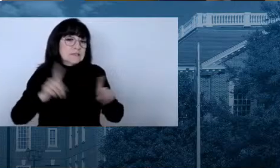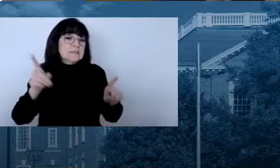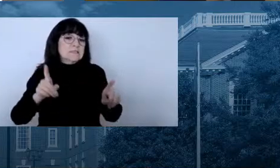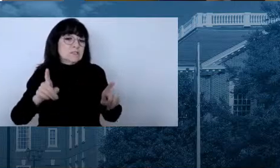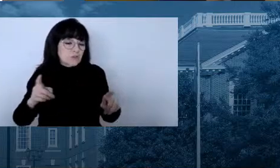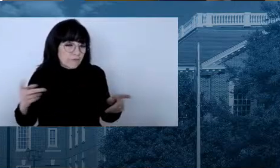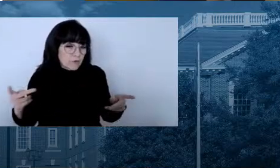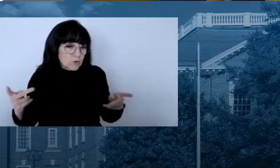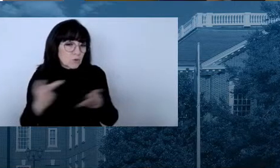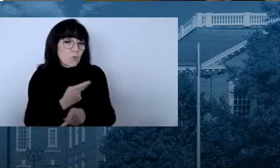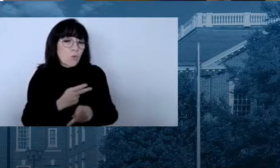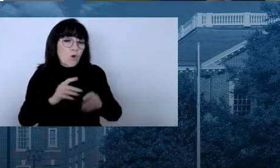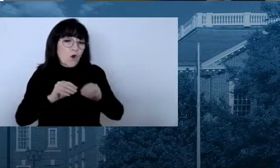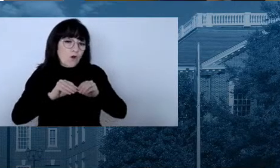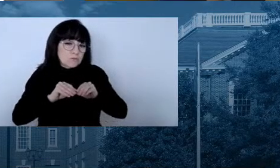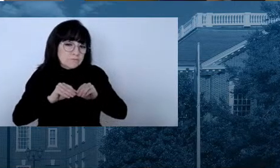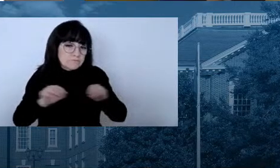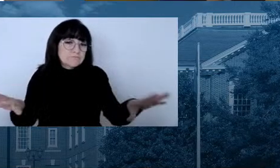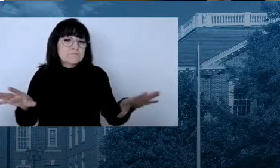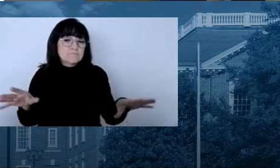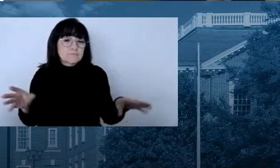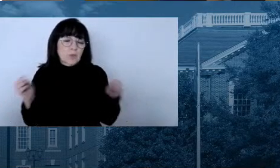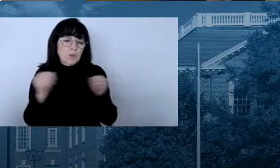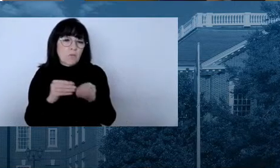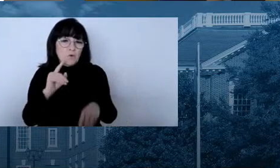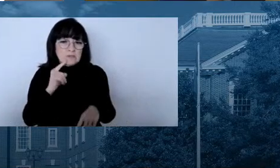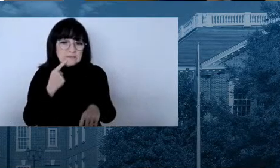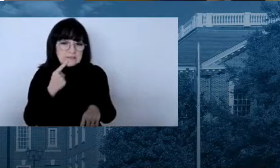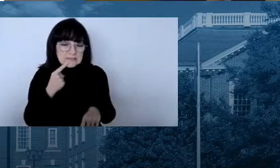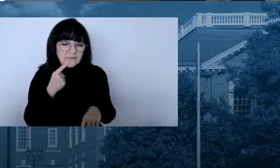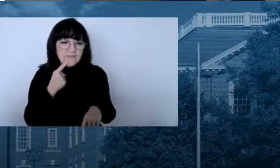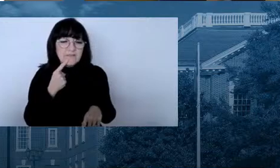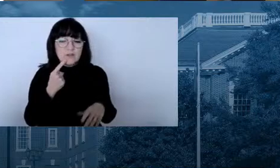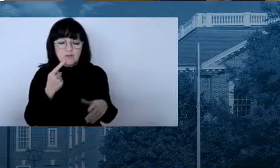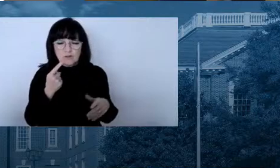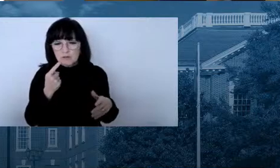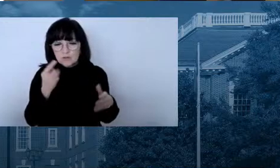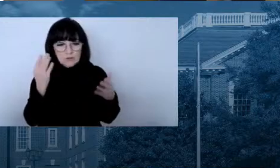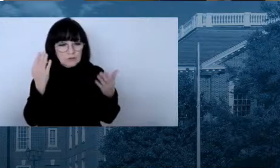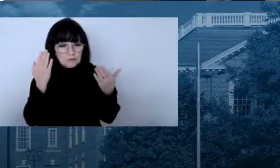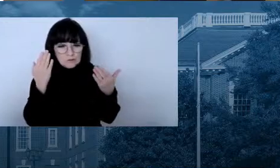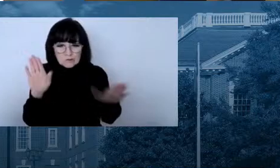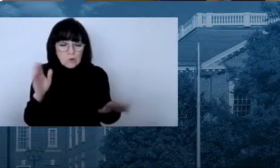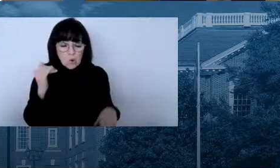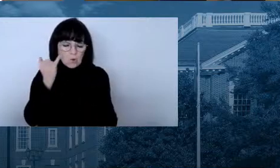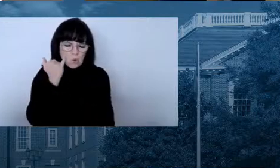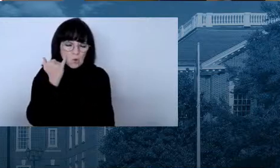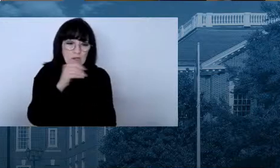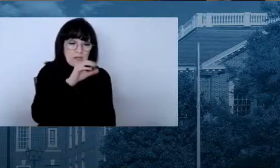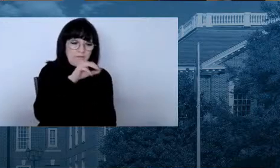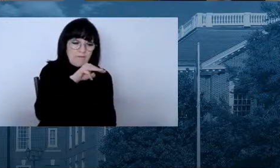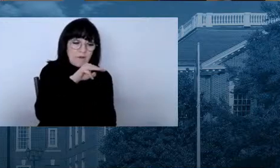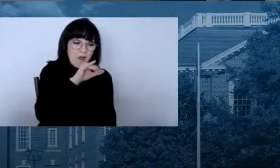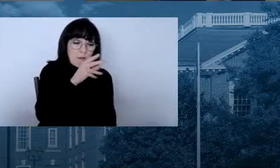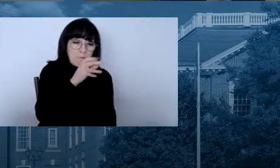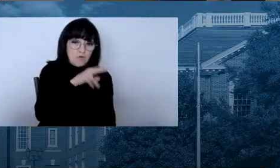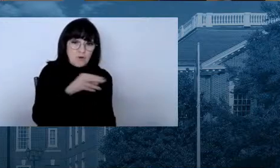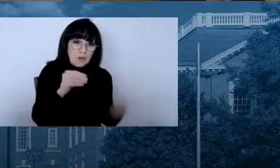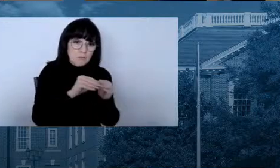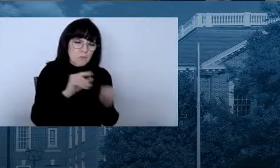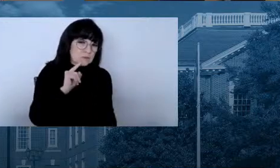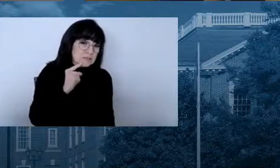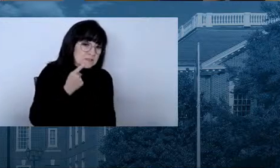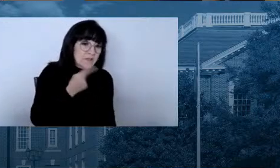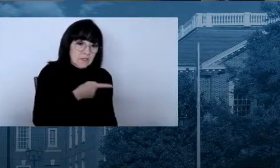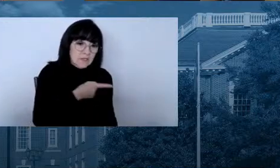transmissibility or more severe. We don't know necessarily if Omicron is more severe, but it certainly seems as or more transmissible